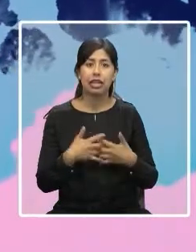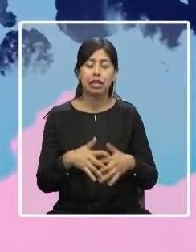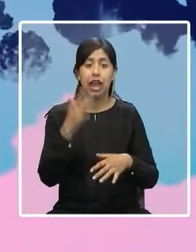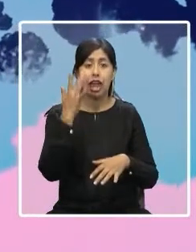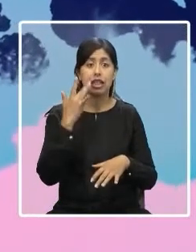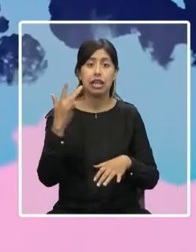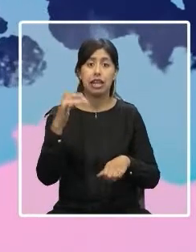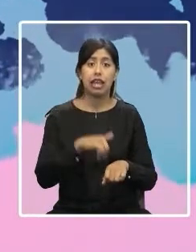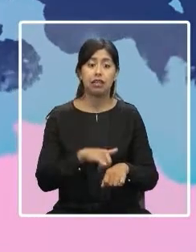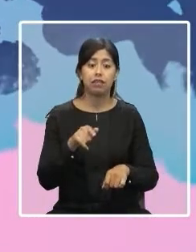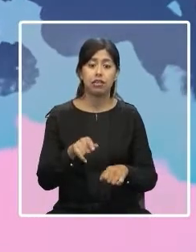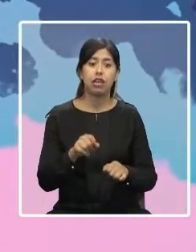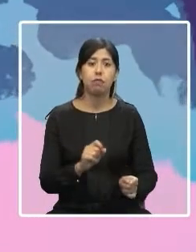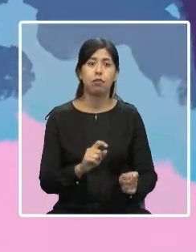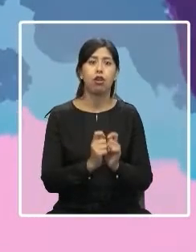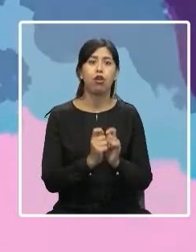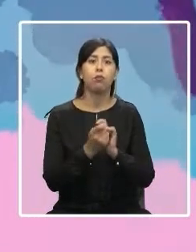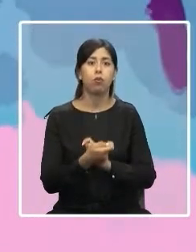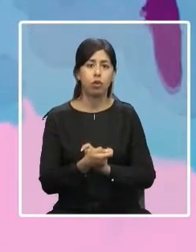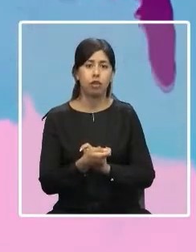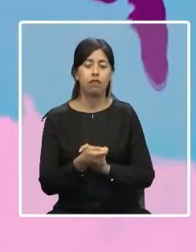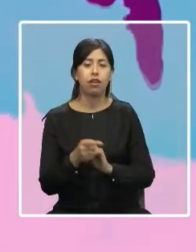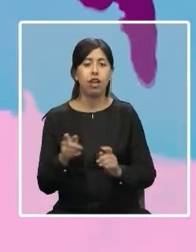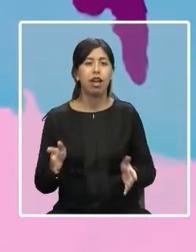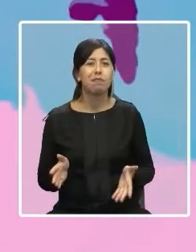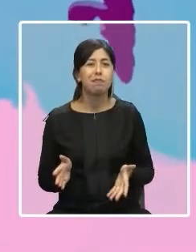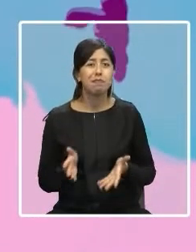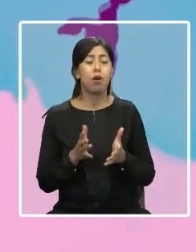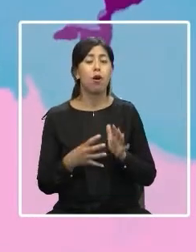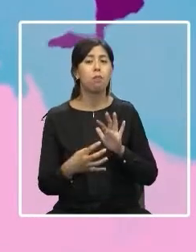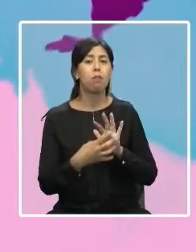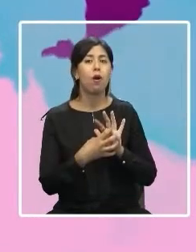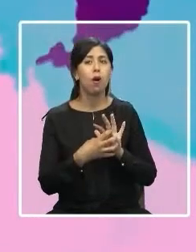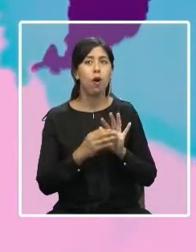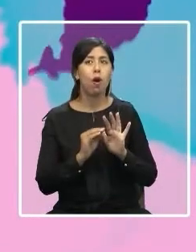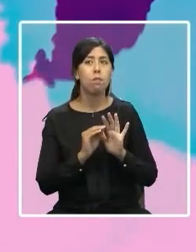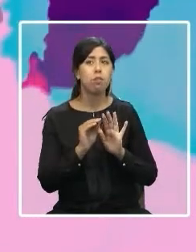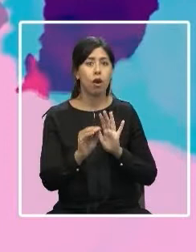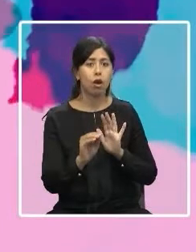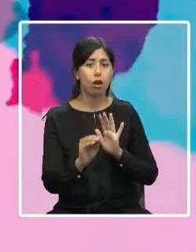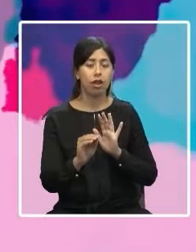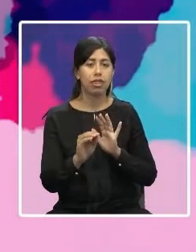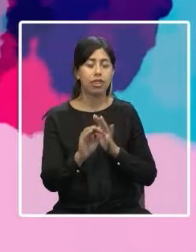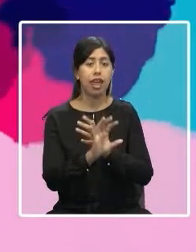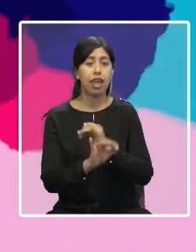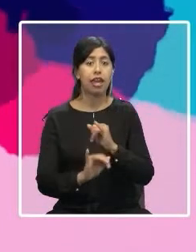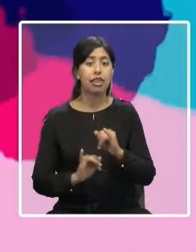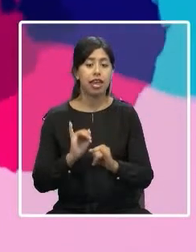nudges are currently based, digital nudges are currently based on one or more of these